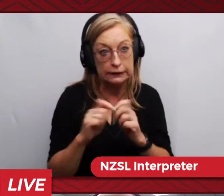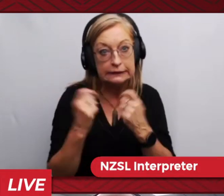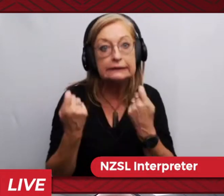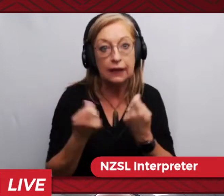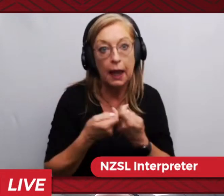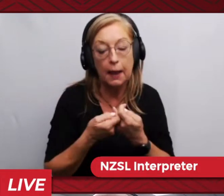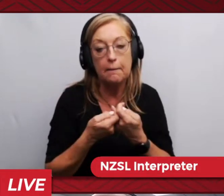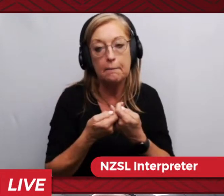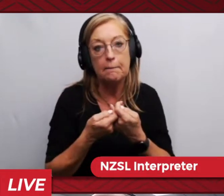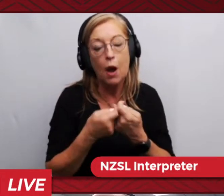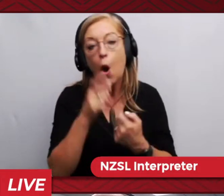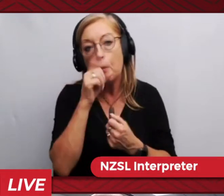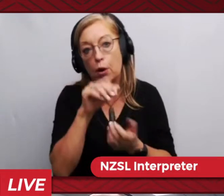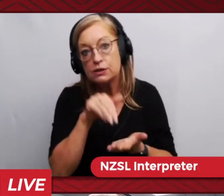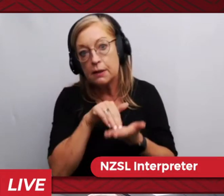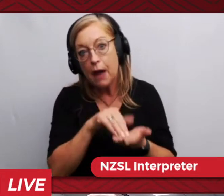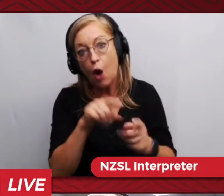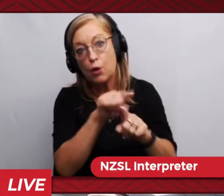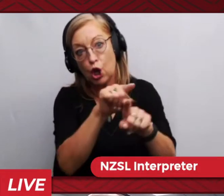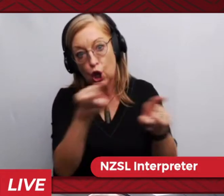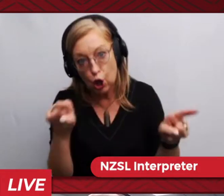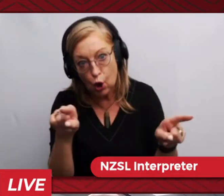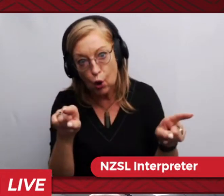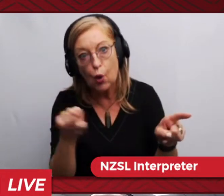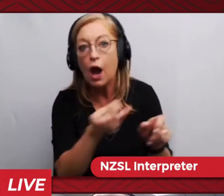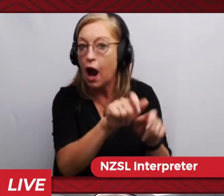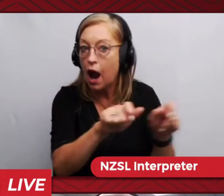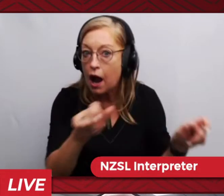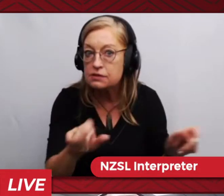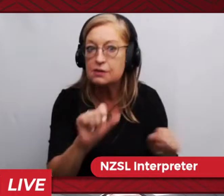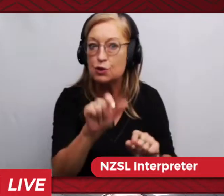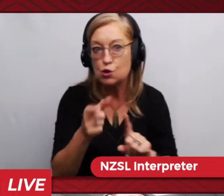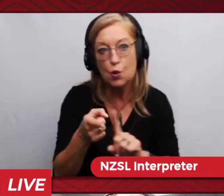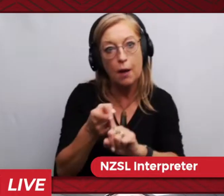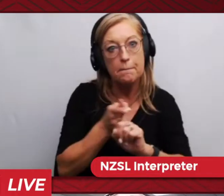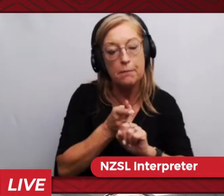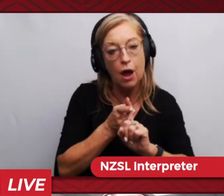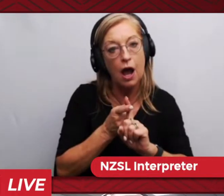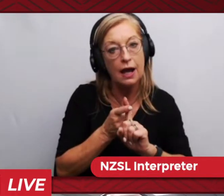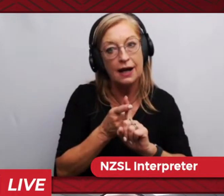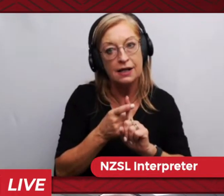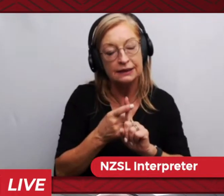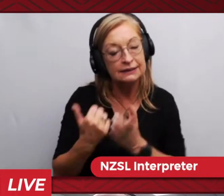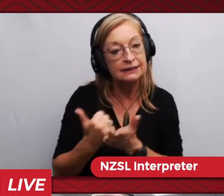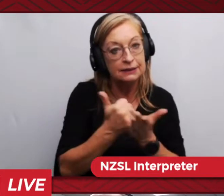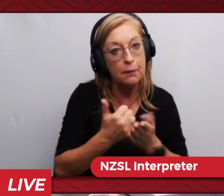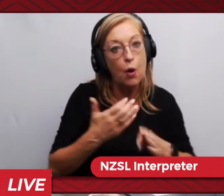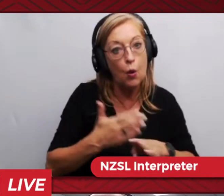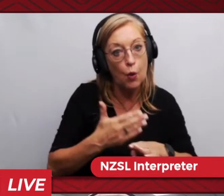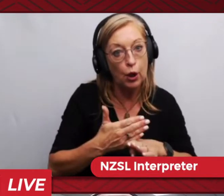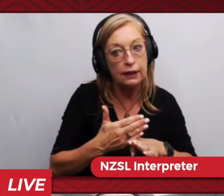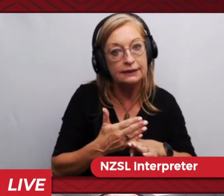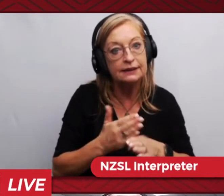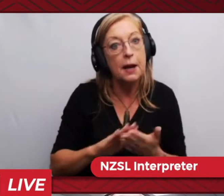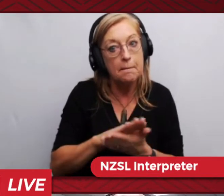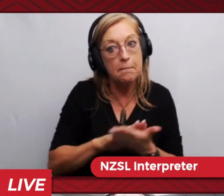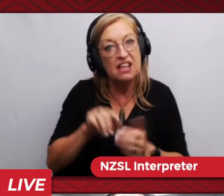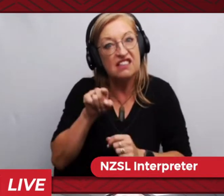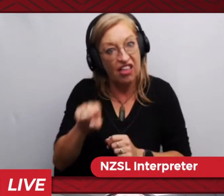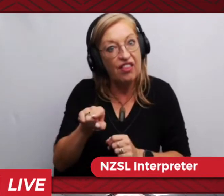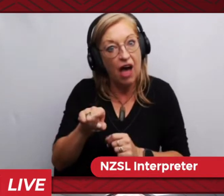an employer to think about how can you make sure that your support workers are still able to